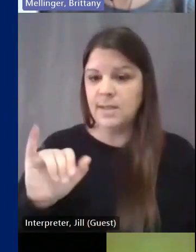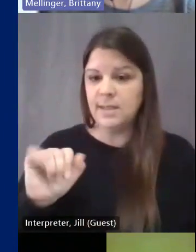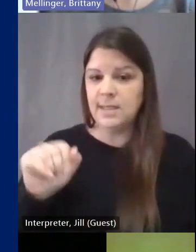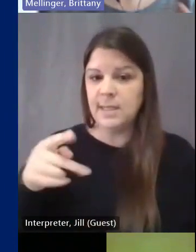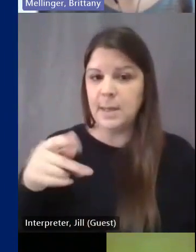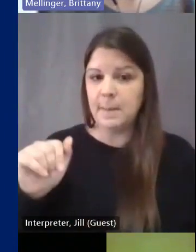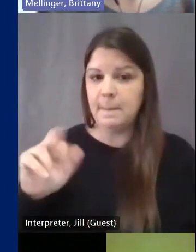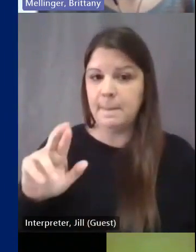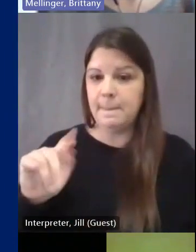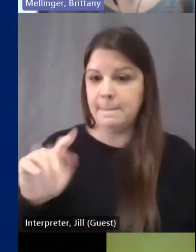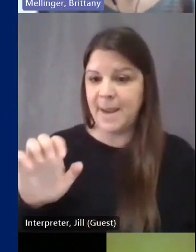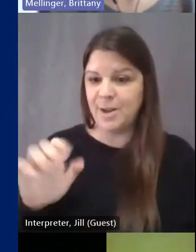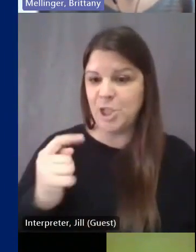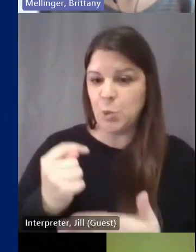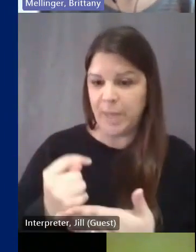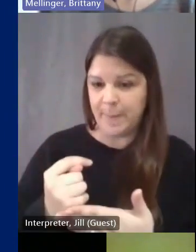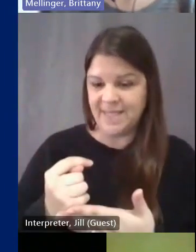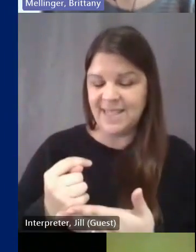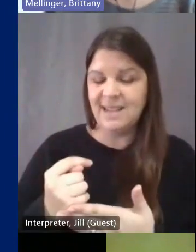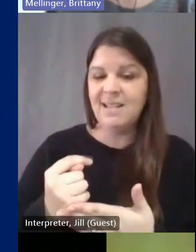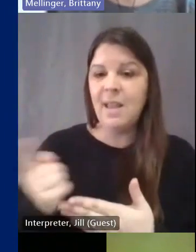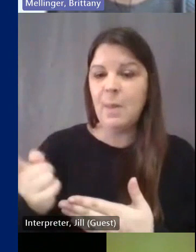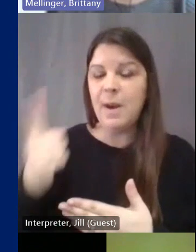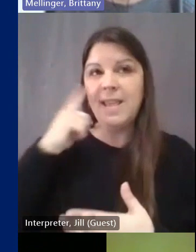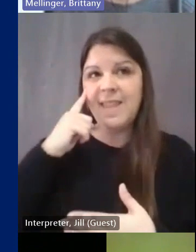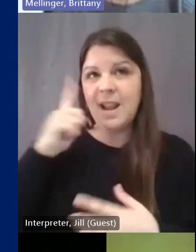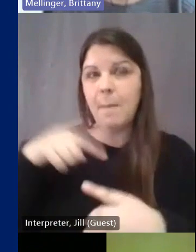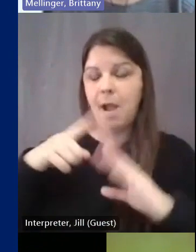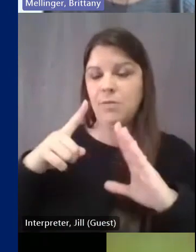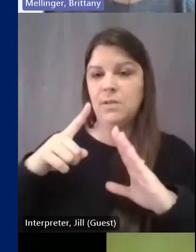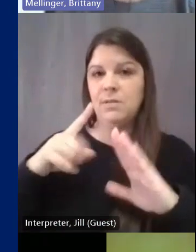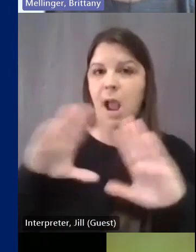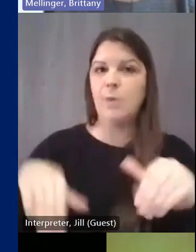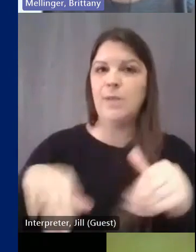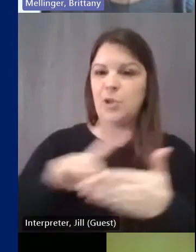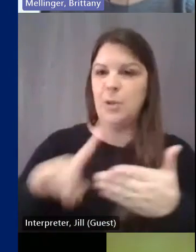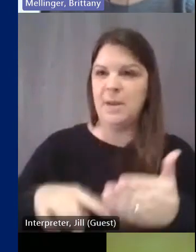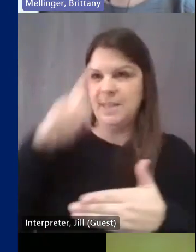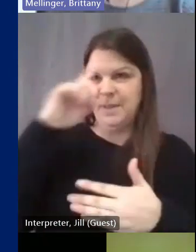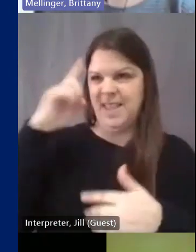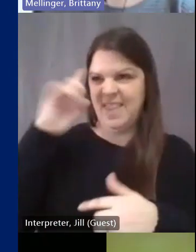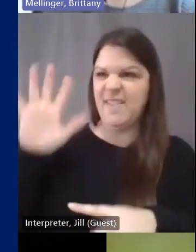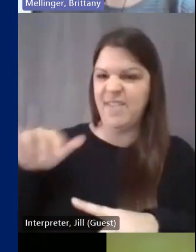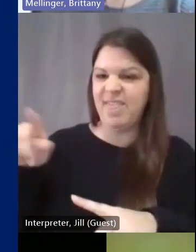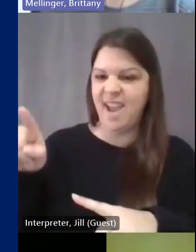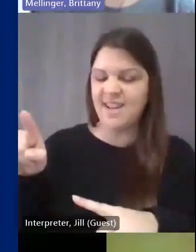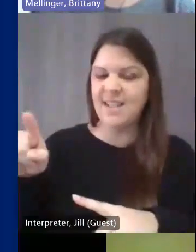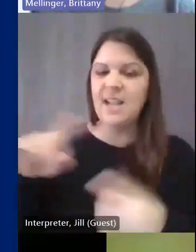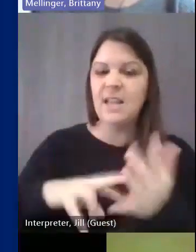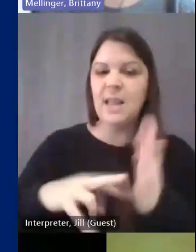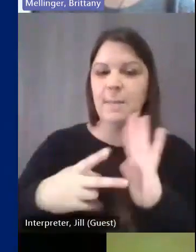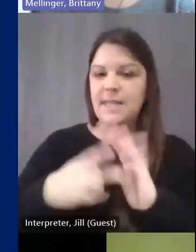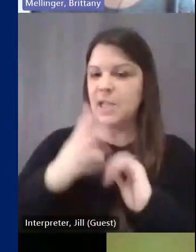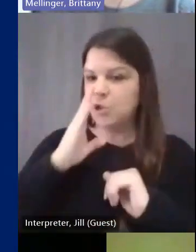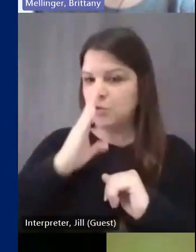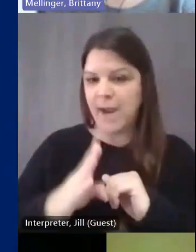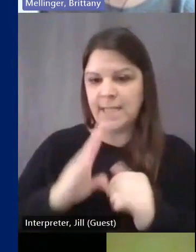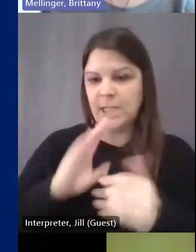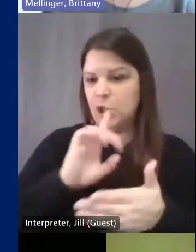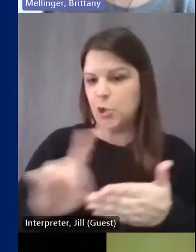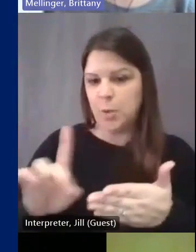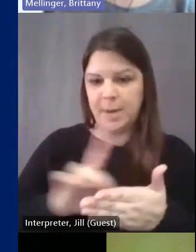That's what most people intuitively think about when they think about housing discrimination. That's defined as treatment that directly discriminates